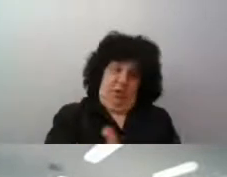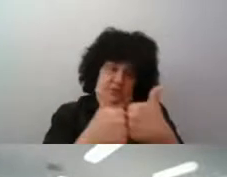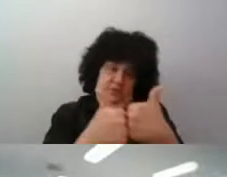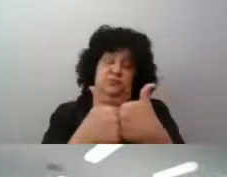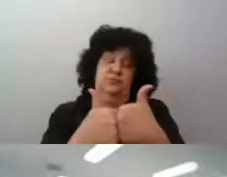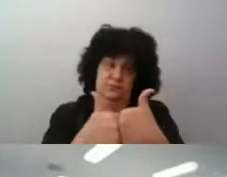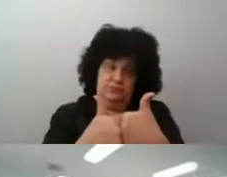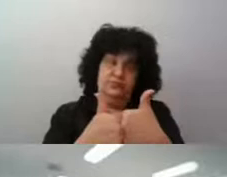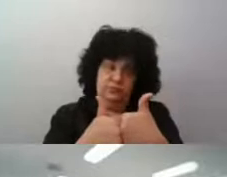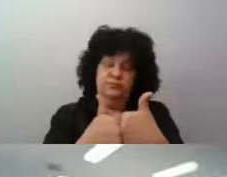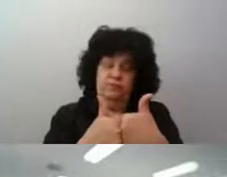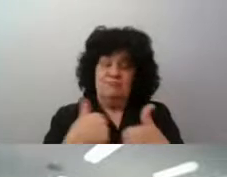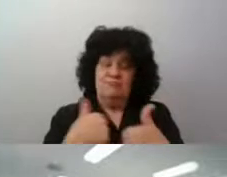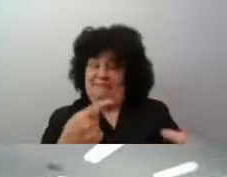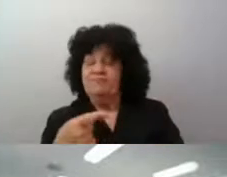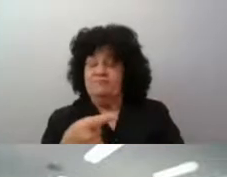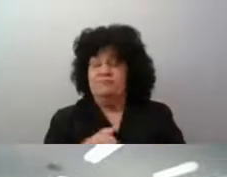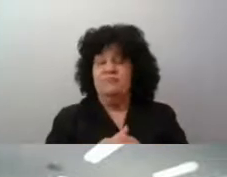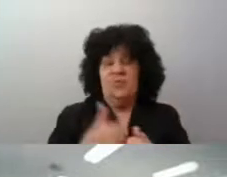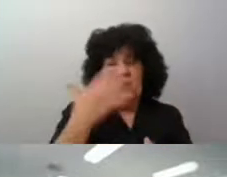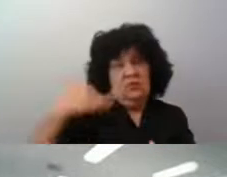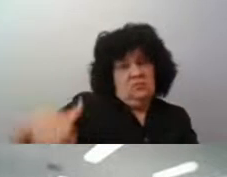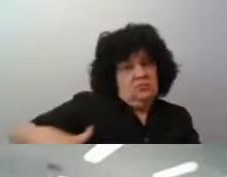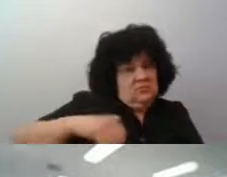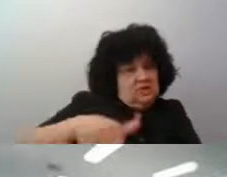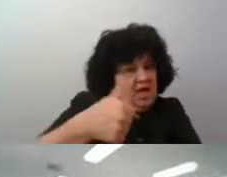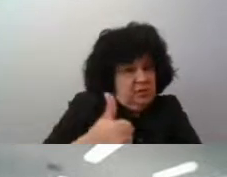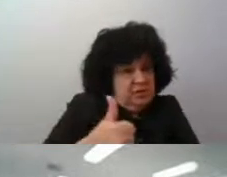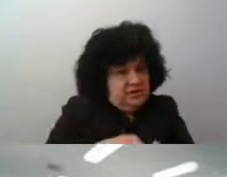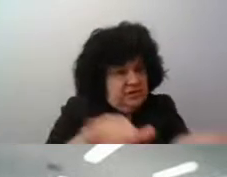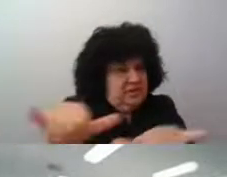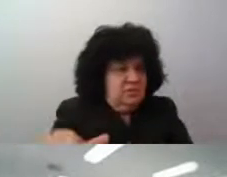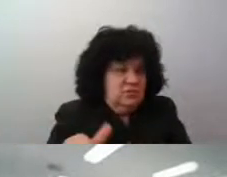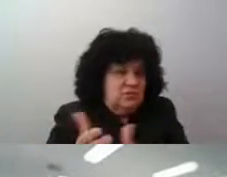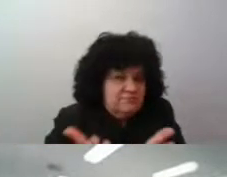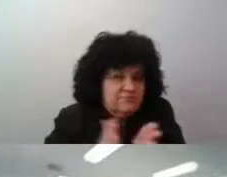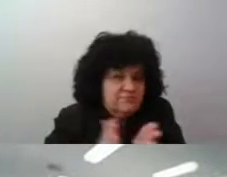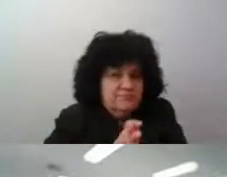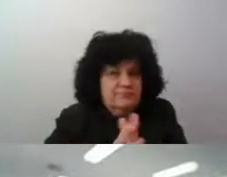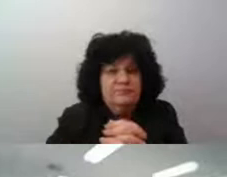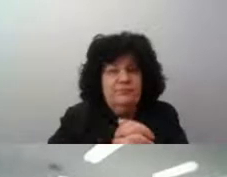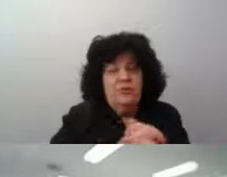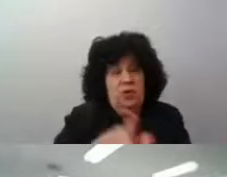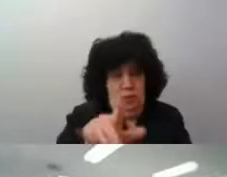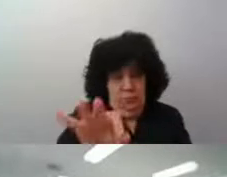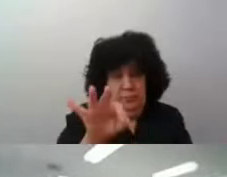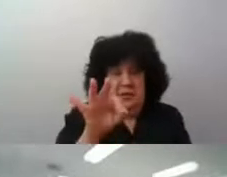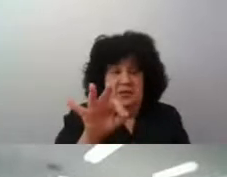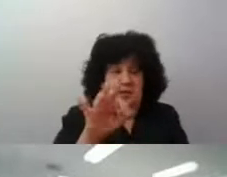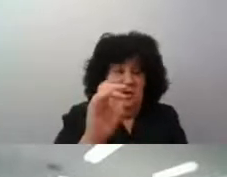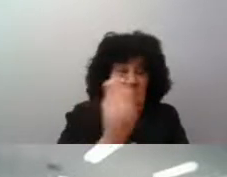already pre-established standards. Is there, or should you be picking winners and losers based on sustainable